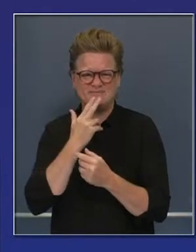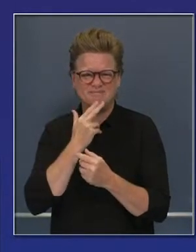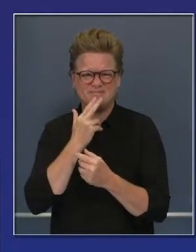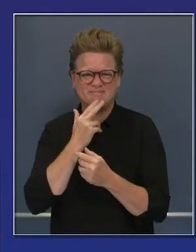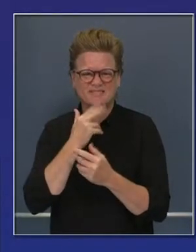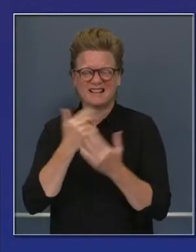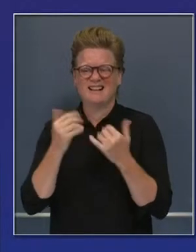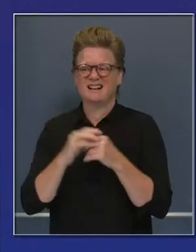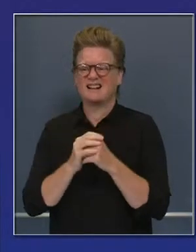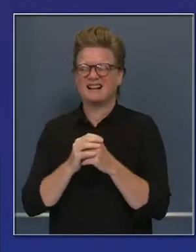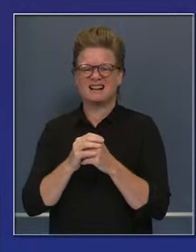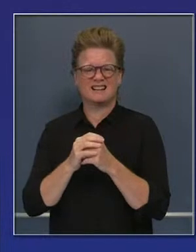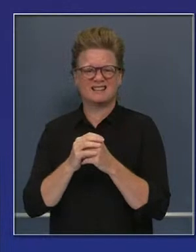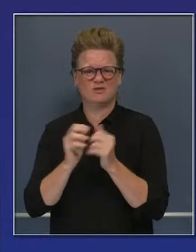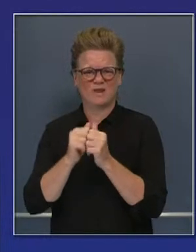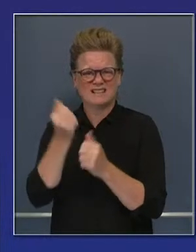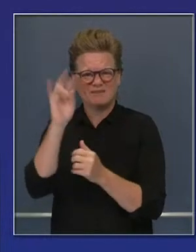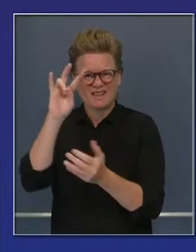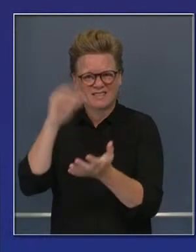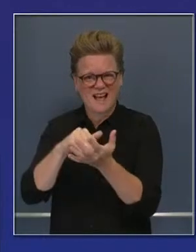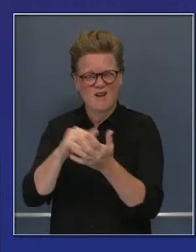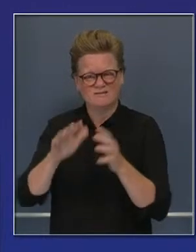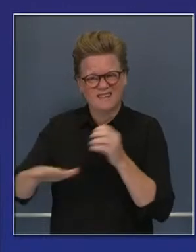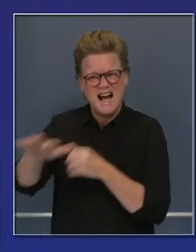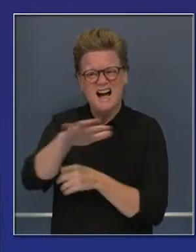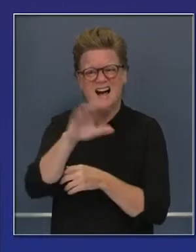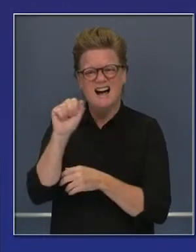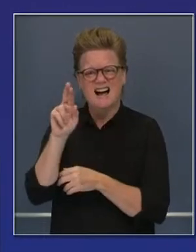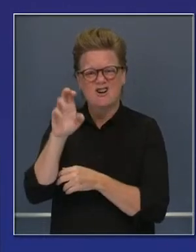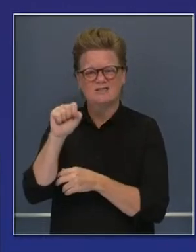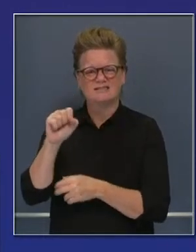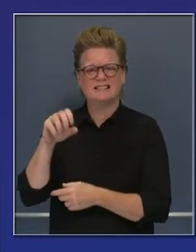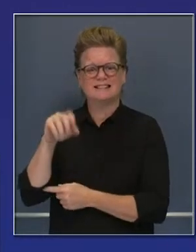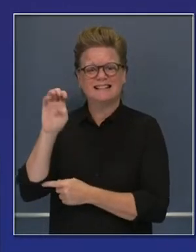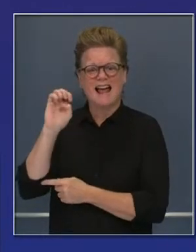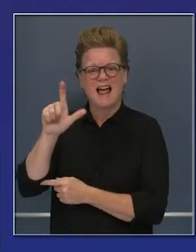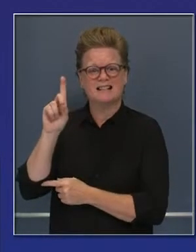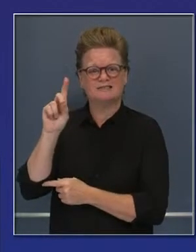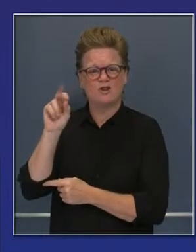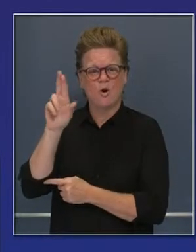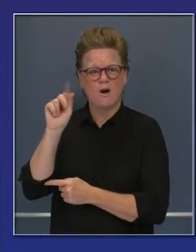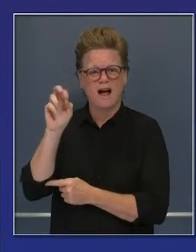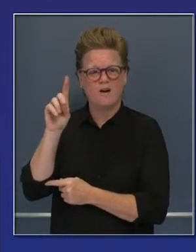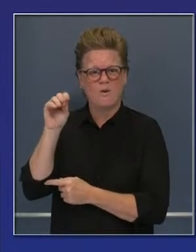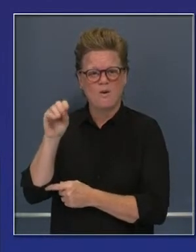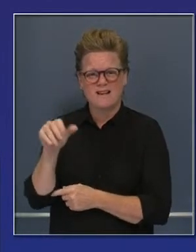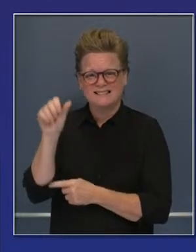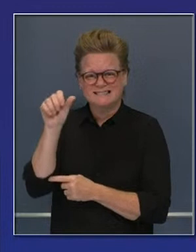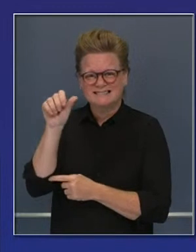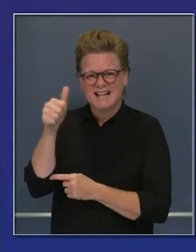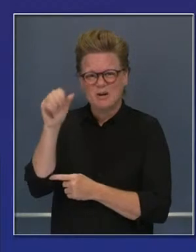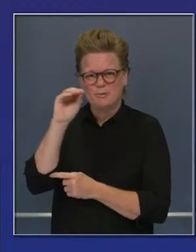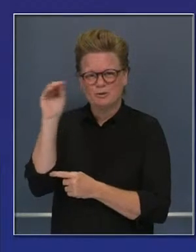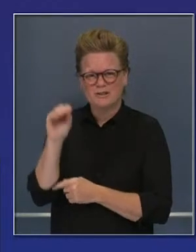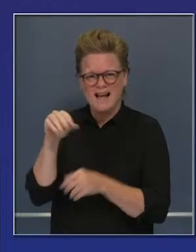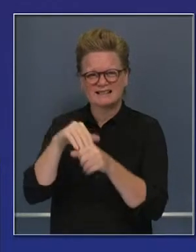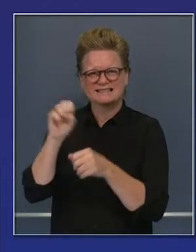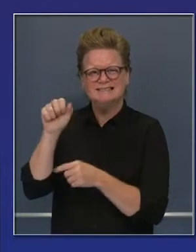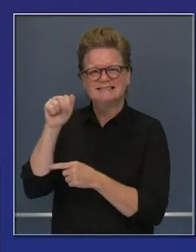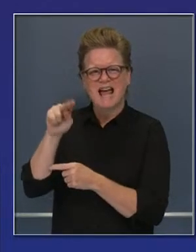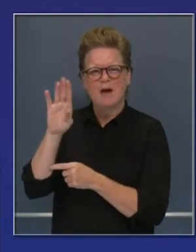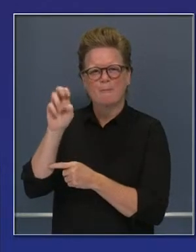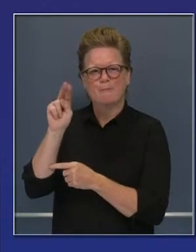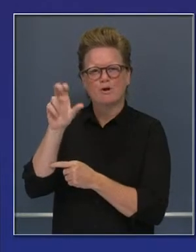far. The El Dorado Fire in and around San Bernardino County, 10% containment. 16,000 acres. So these are the